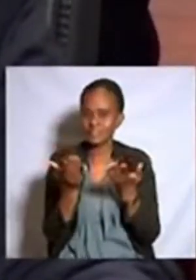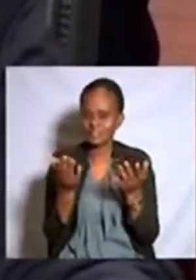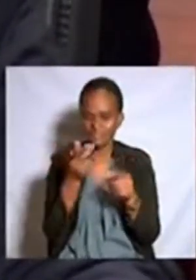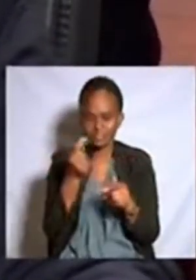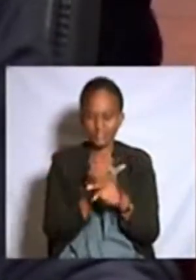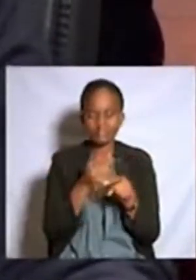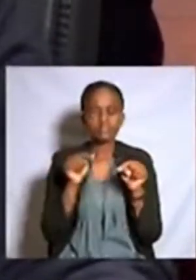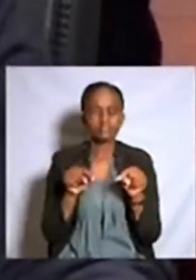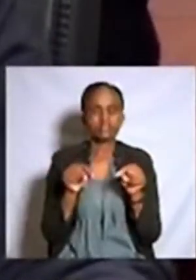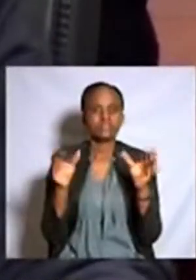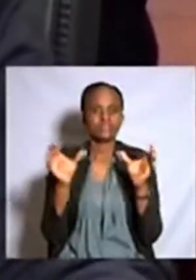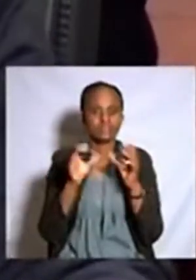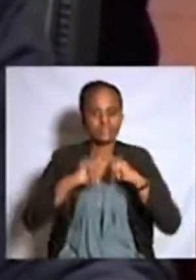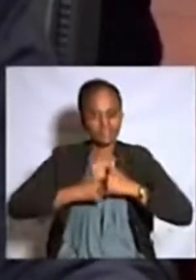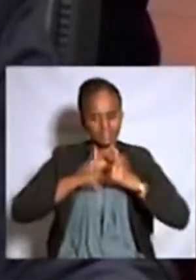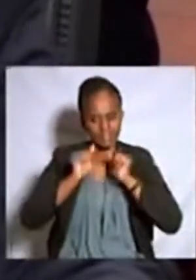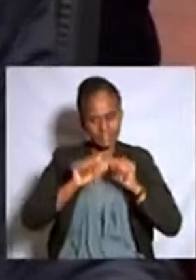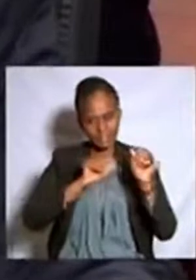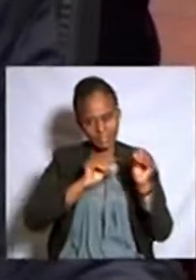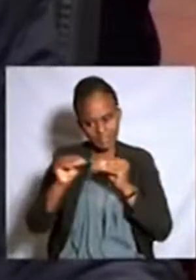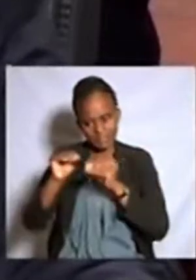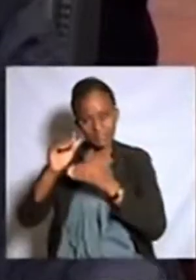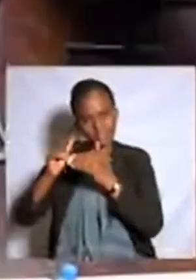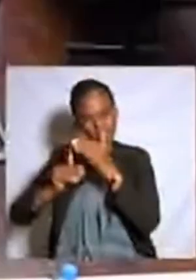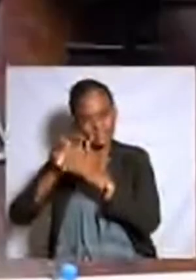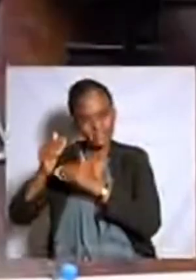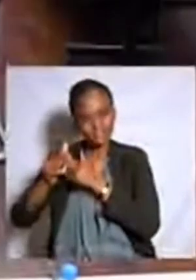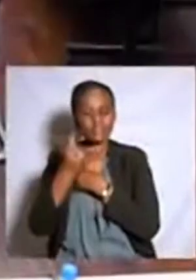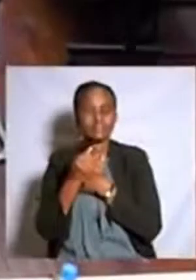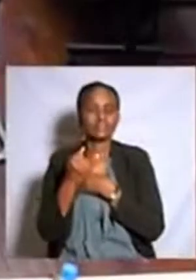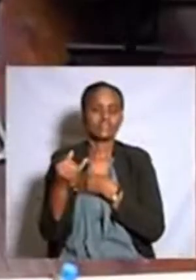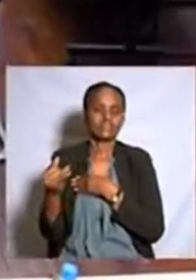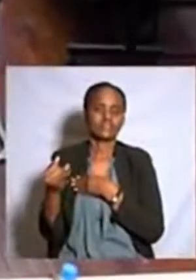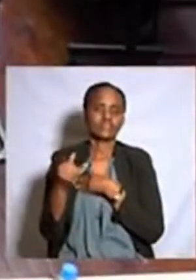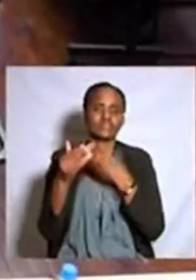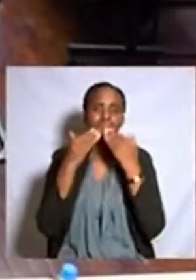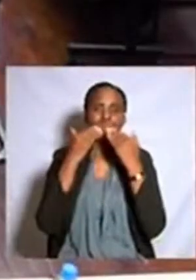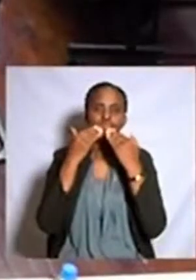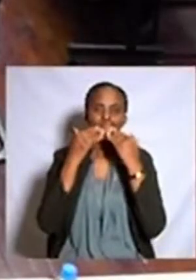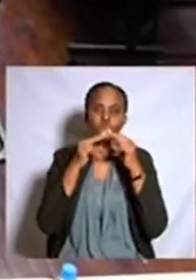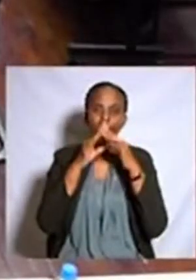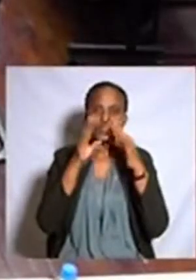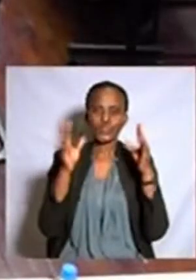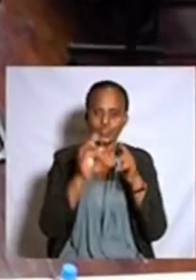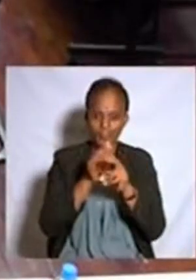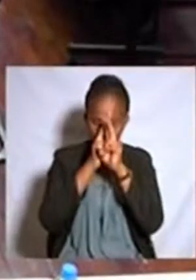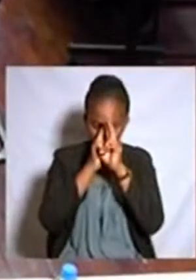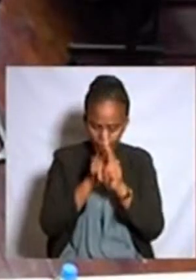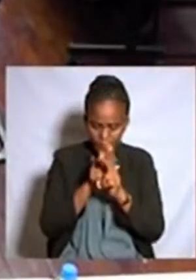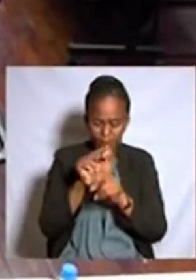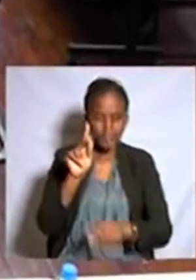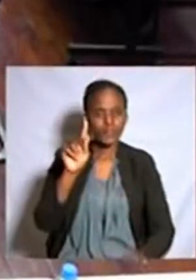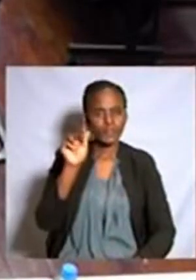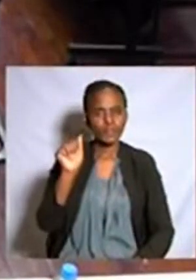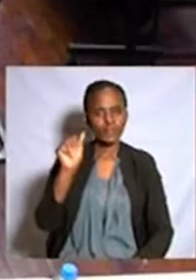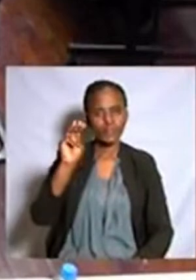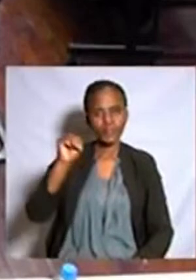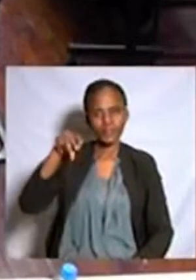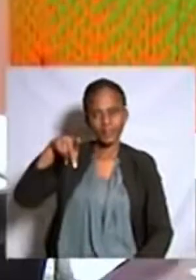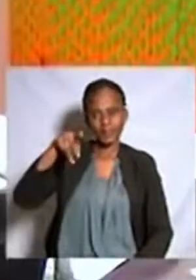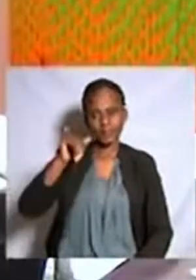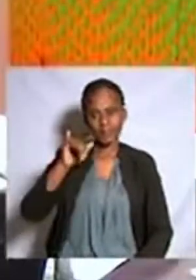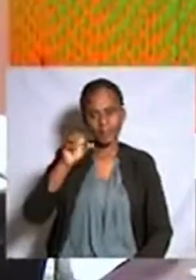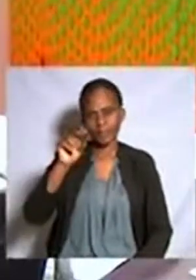committee. So we can go to the next item. Thank you so much, Honorable Kampiongo, for that observation. I think PS